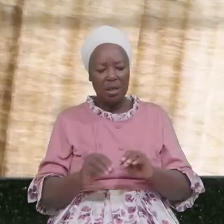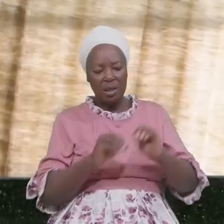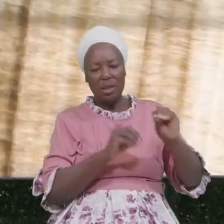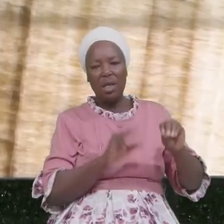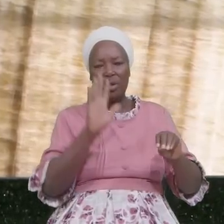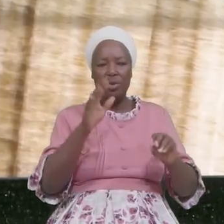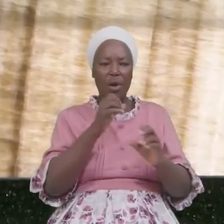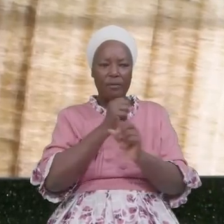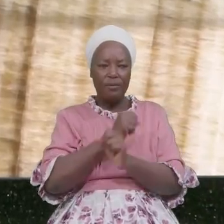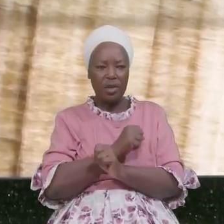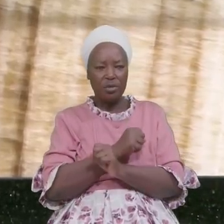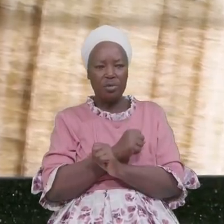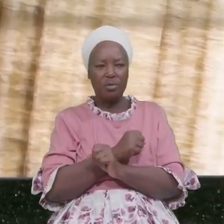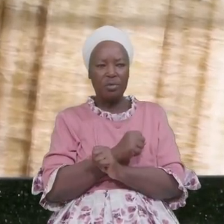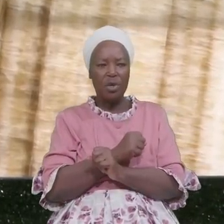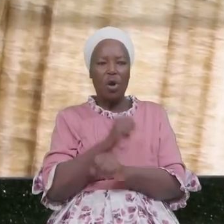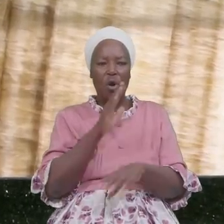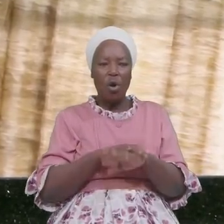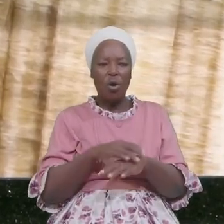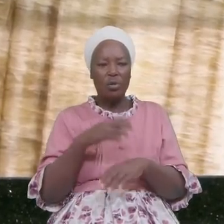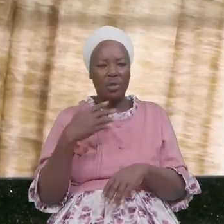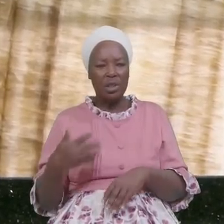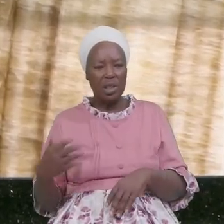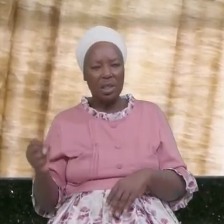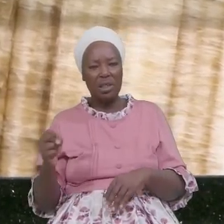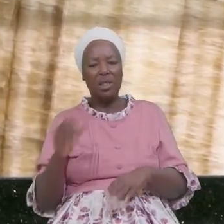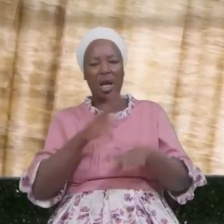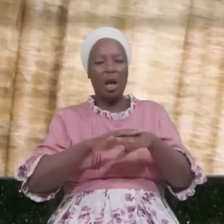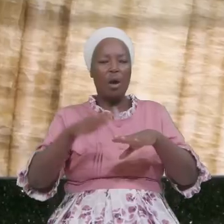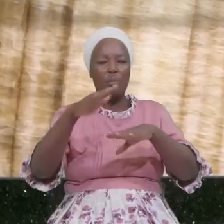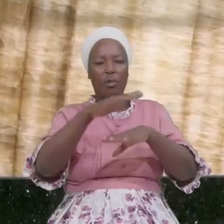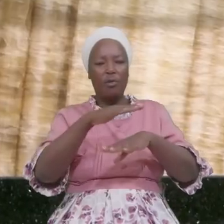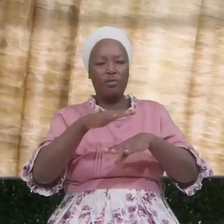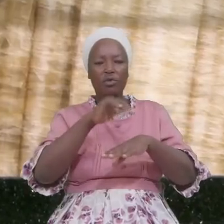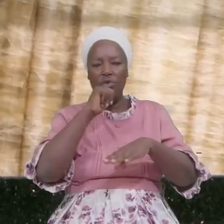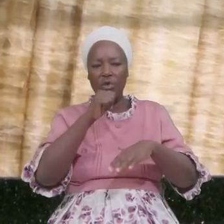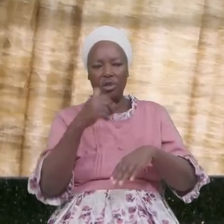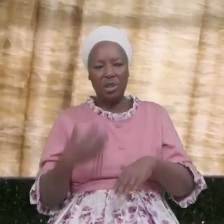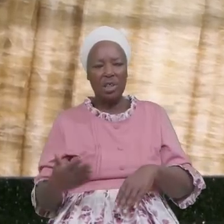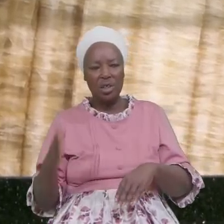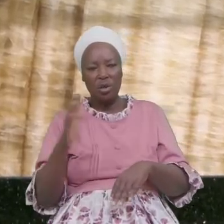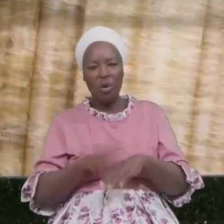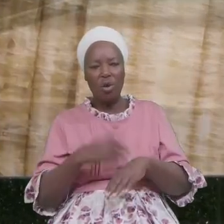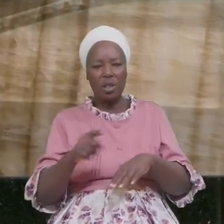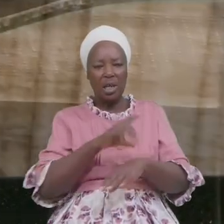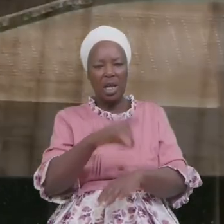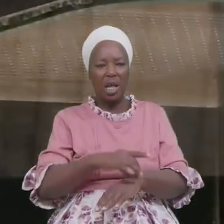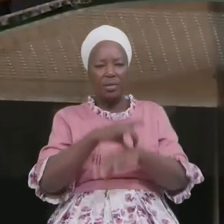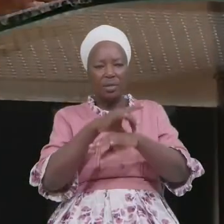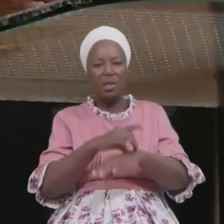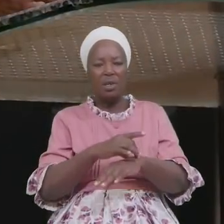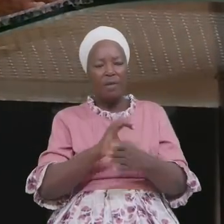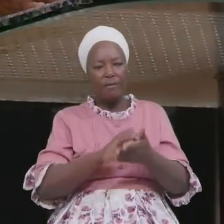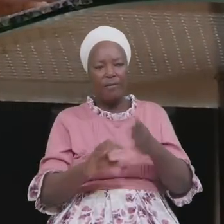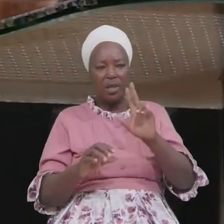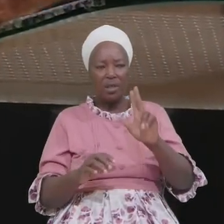your affection on things above, not things on the earth. Verse 3, for ye